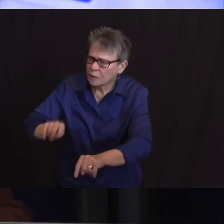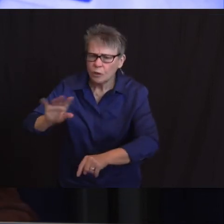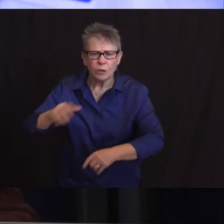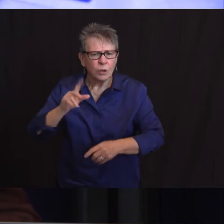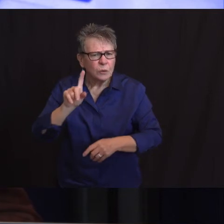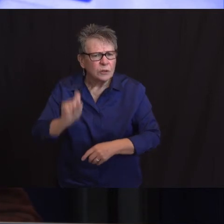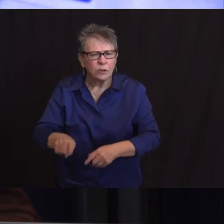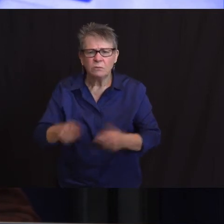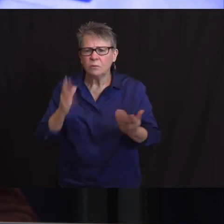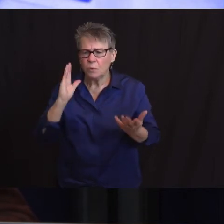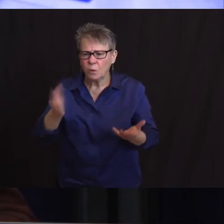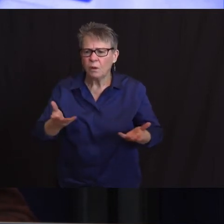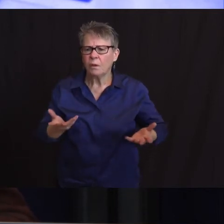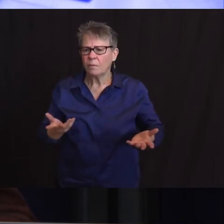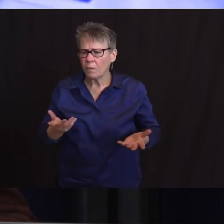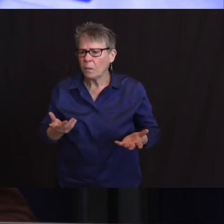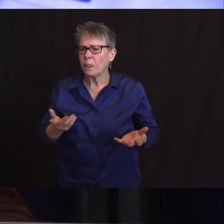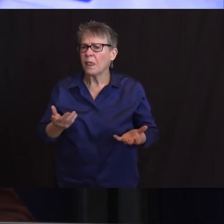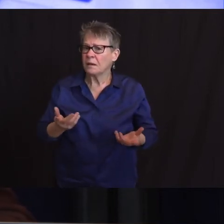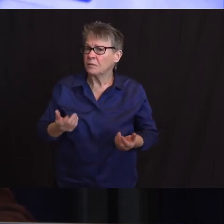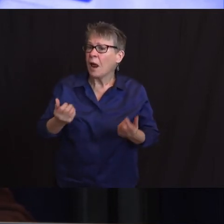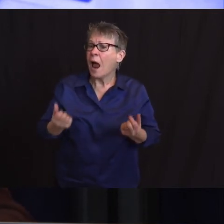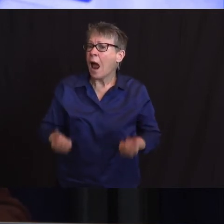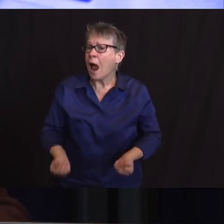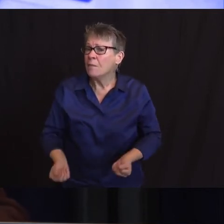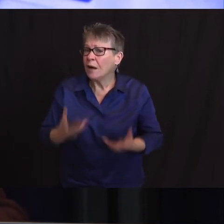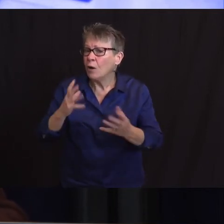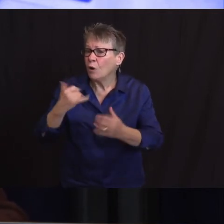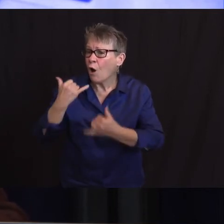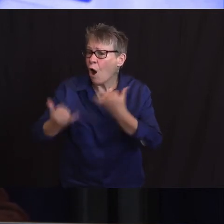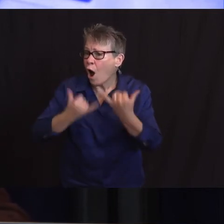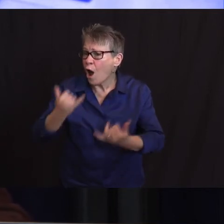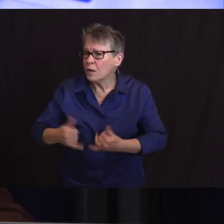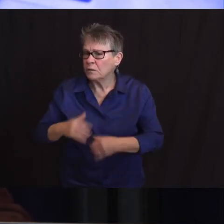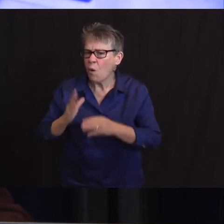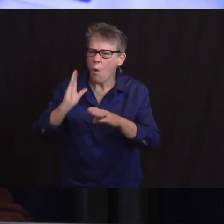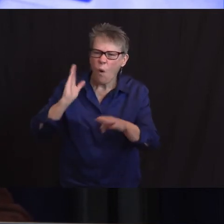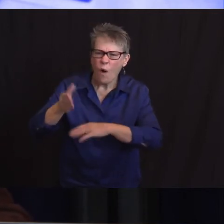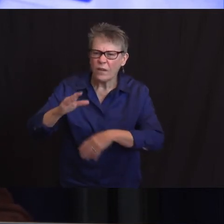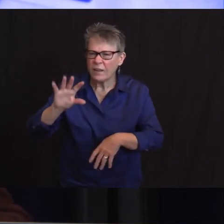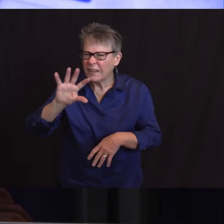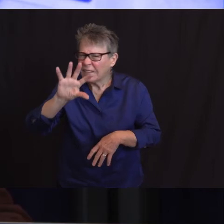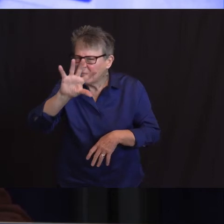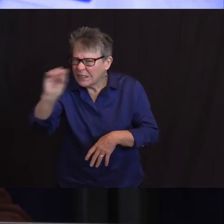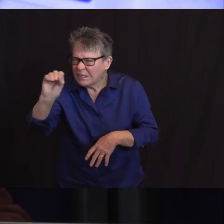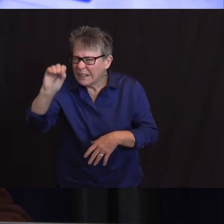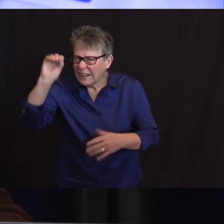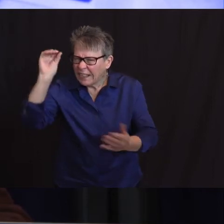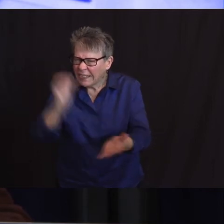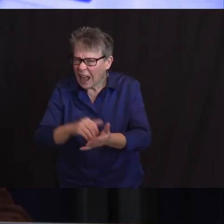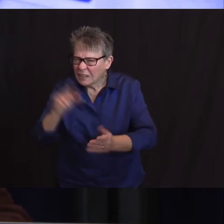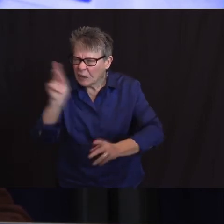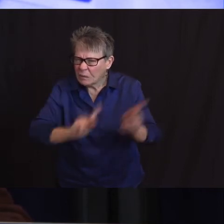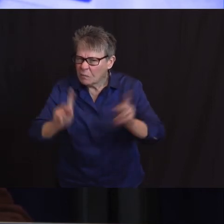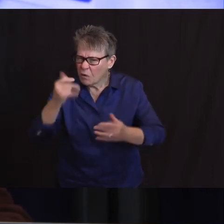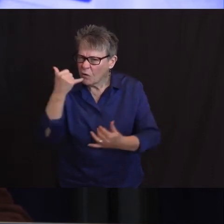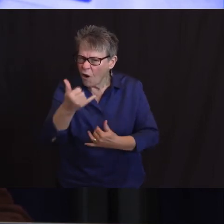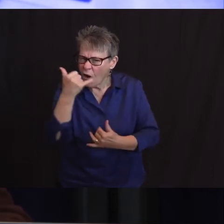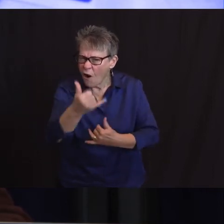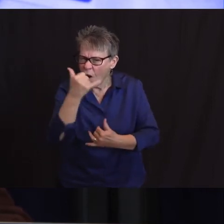have spoken with more than 50,000 individuals. Agents have registered more